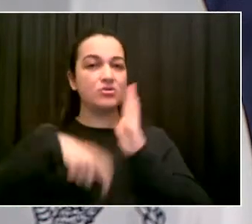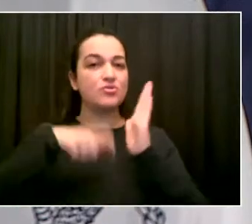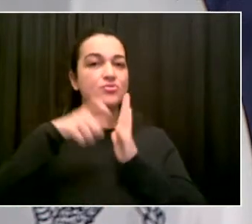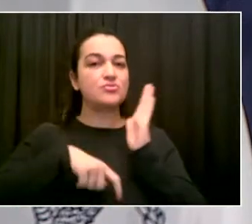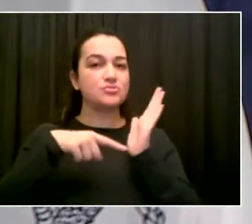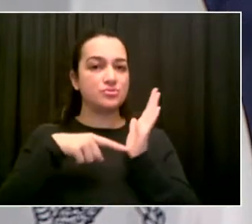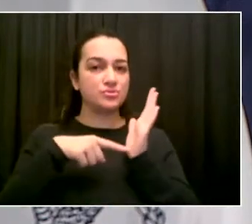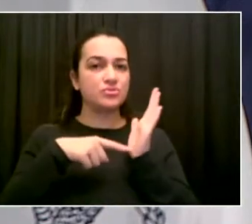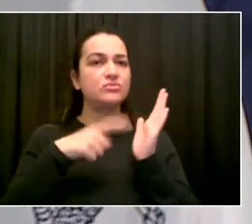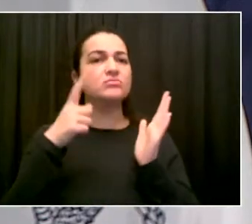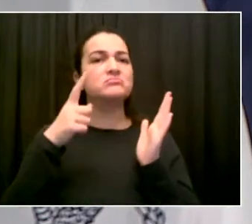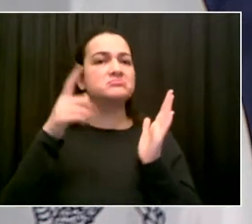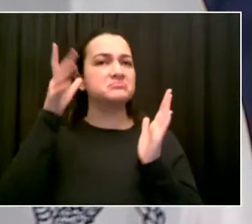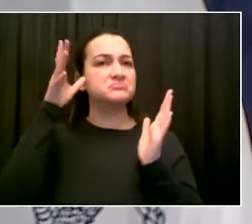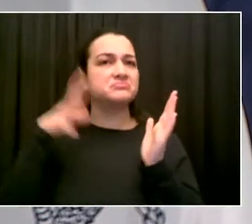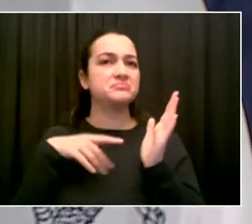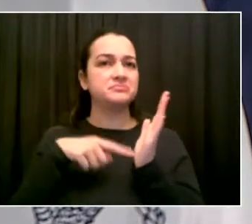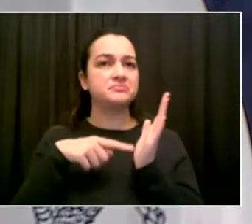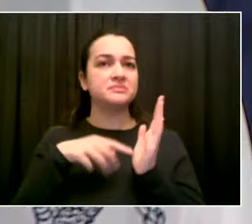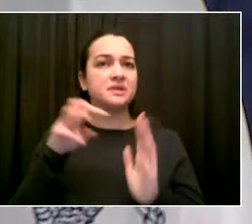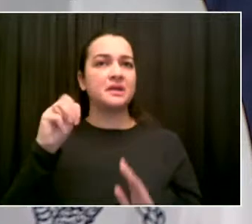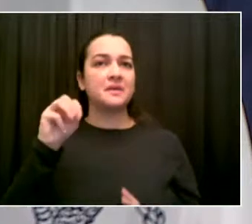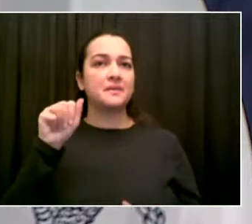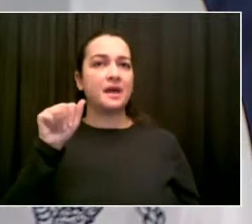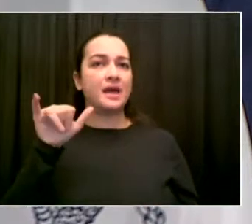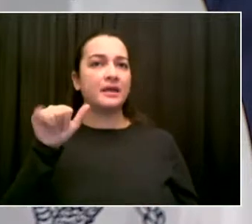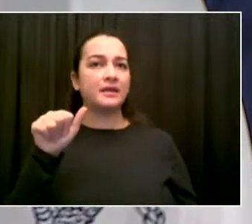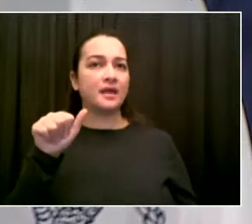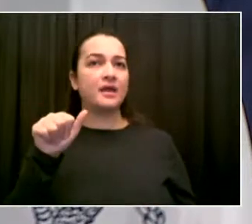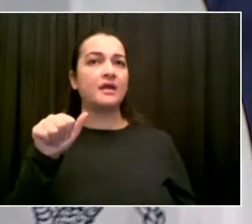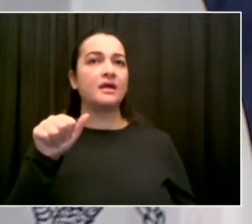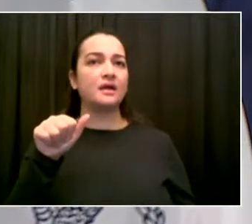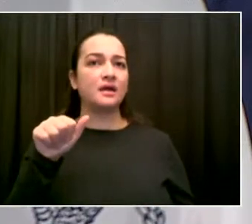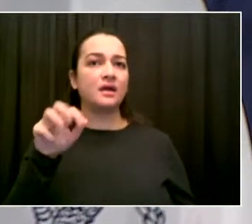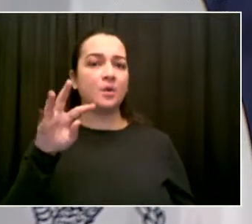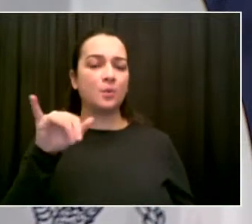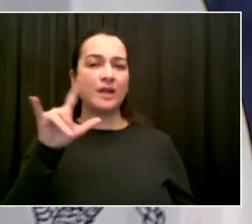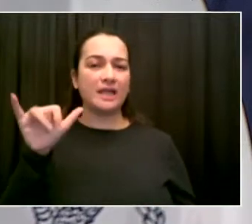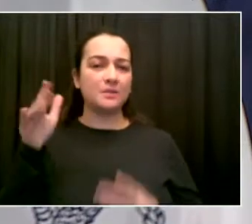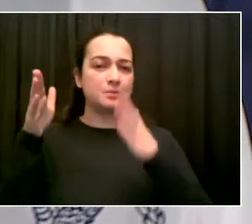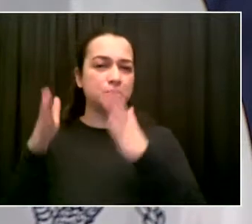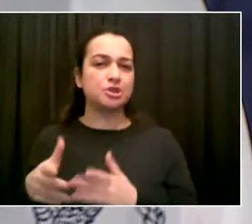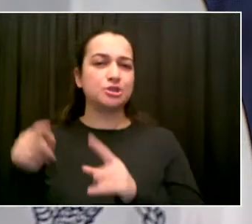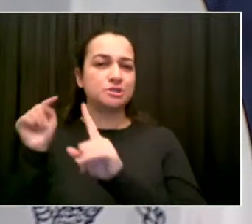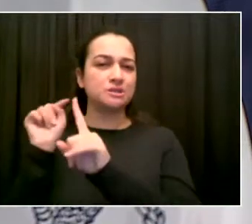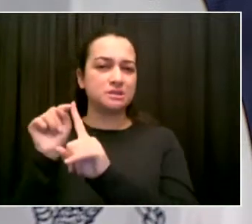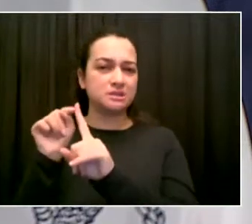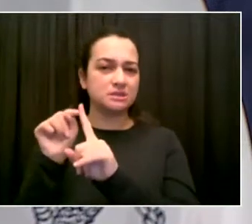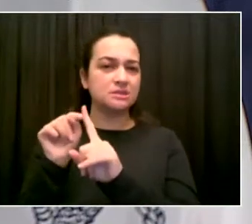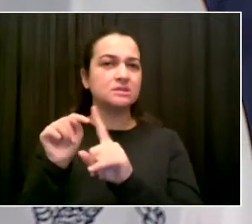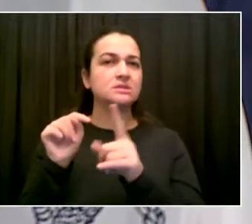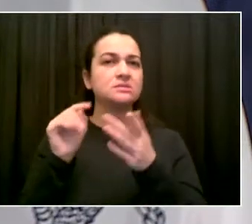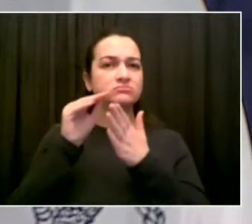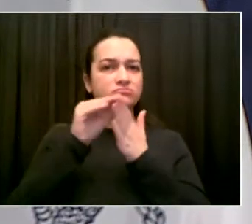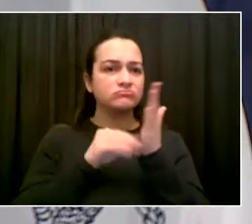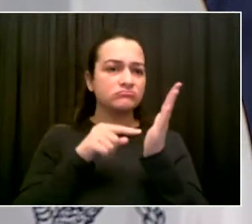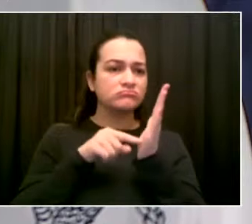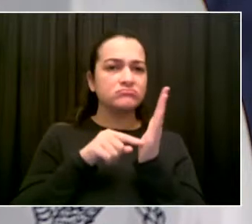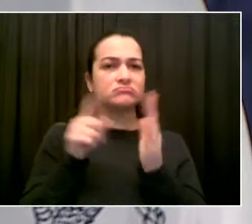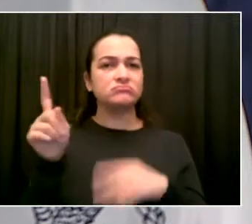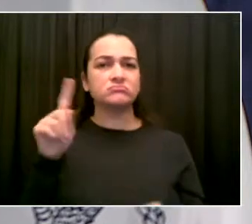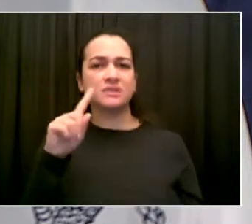York fundraisers. And in this story, she says that her